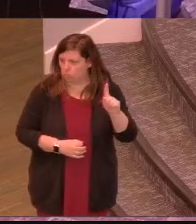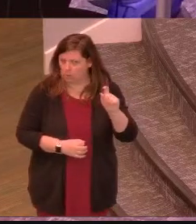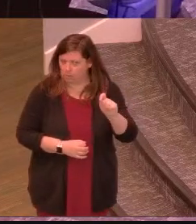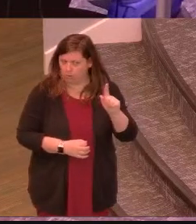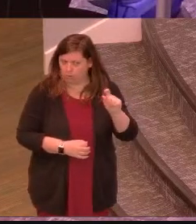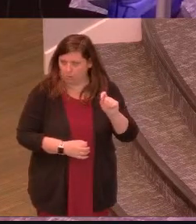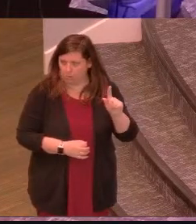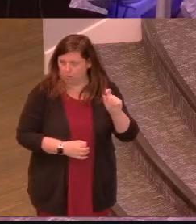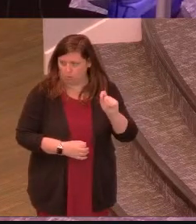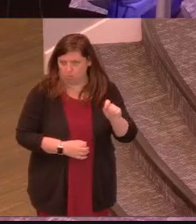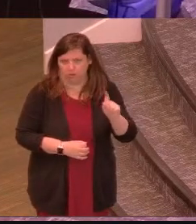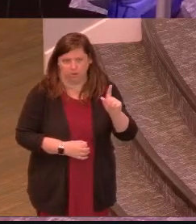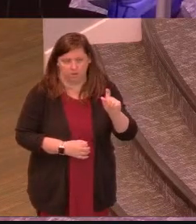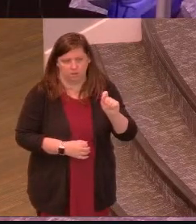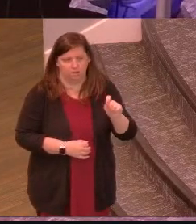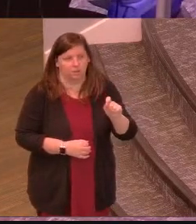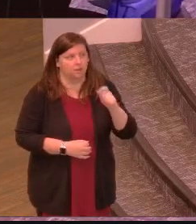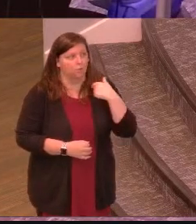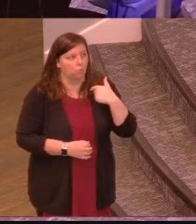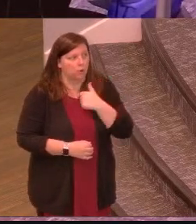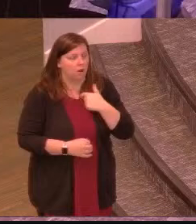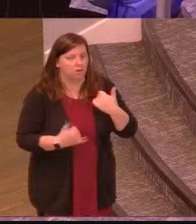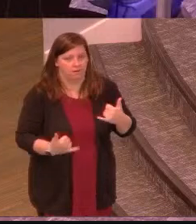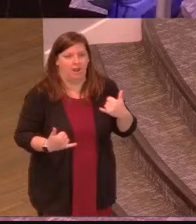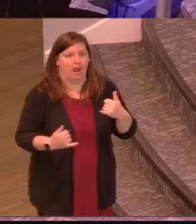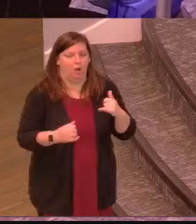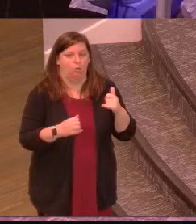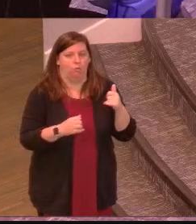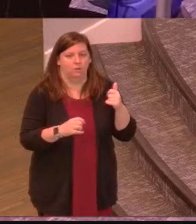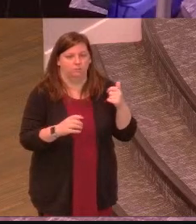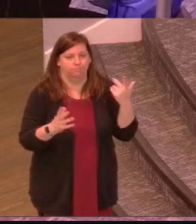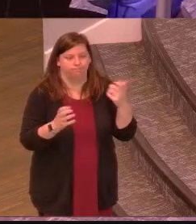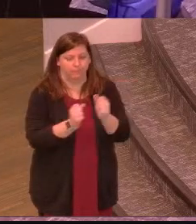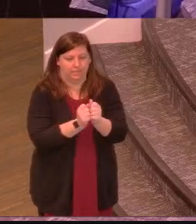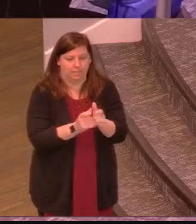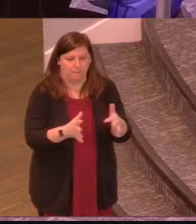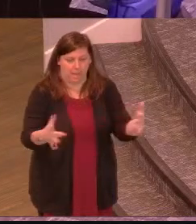Because we are expanding early Head Start and Head Start, so I was